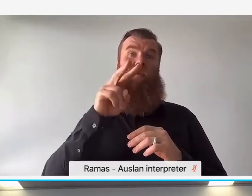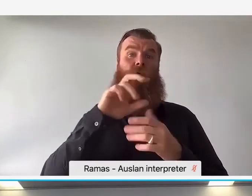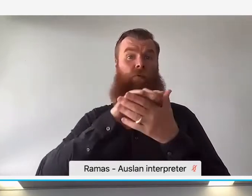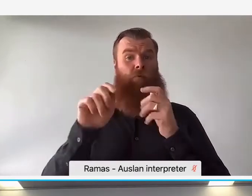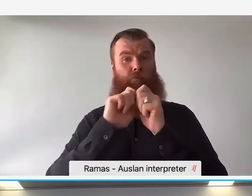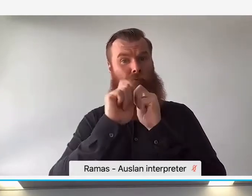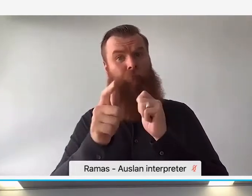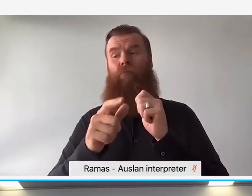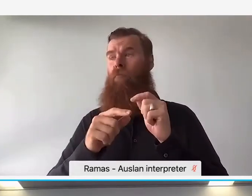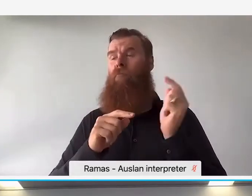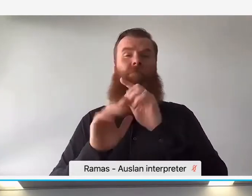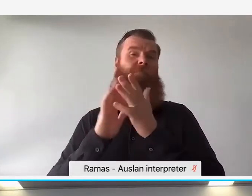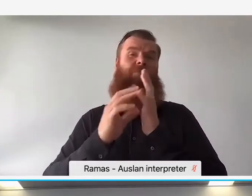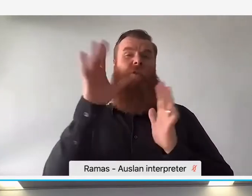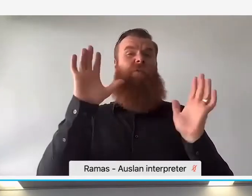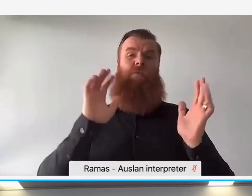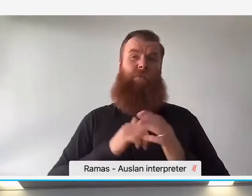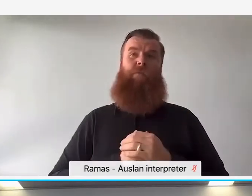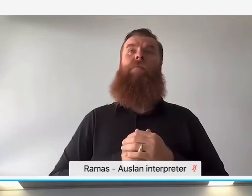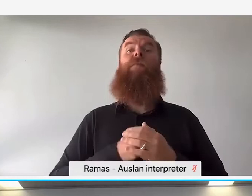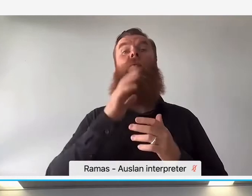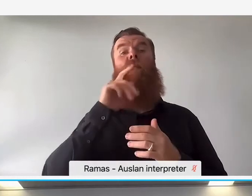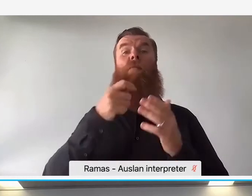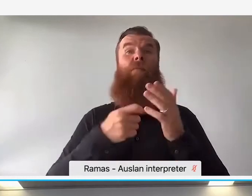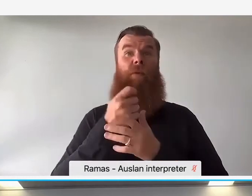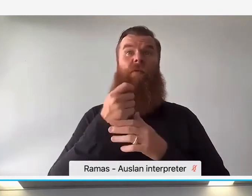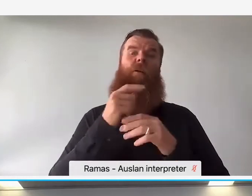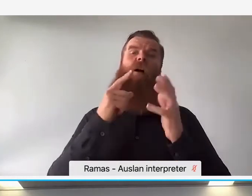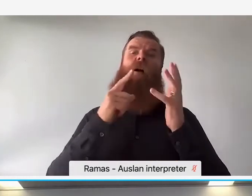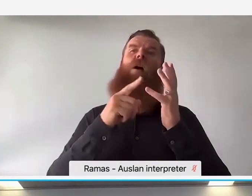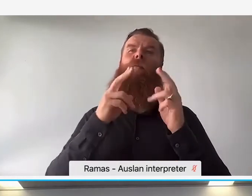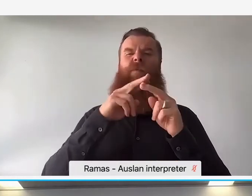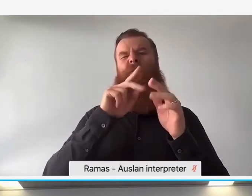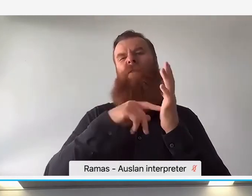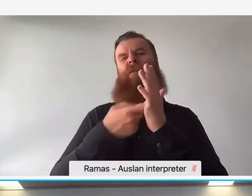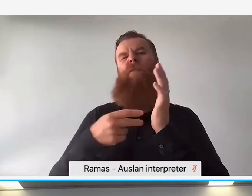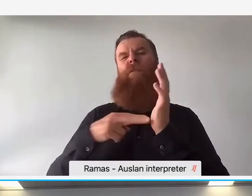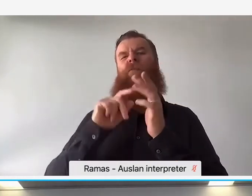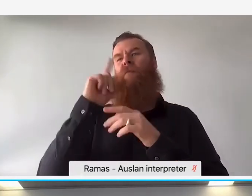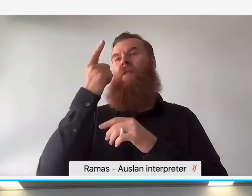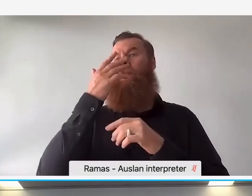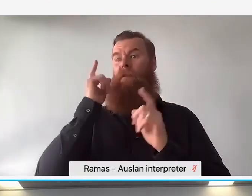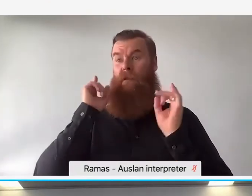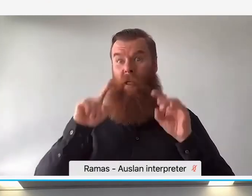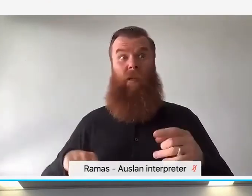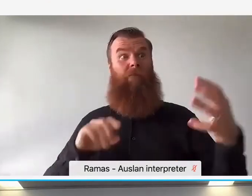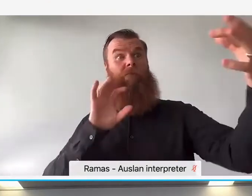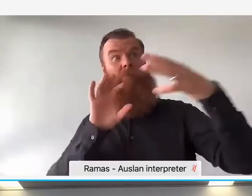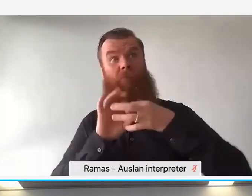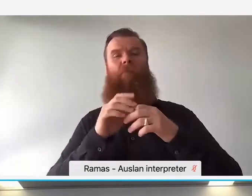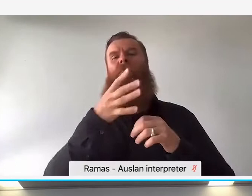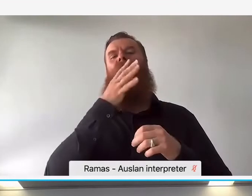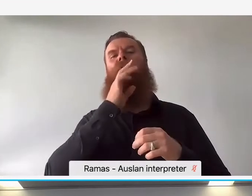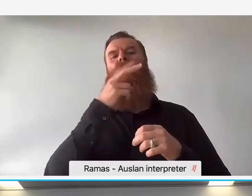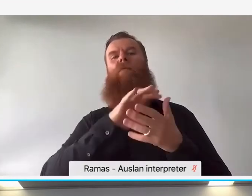AEs are required to pay the upfront costs of worker mobilisation, including the international flight and visa costs, but